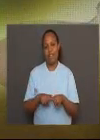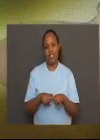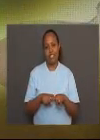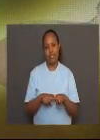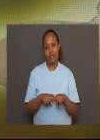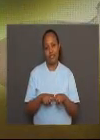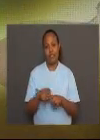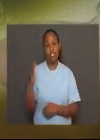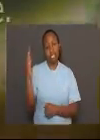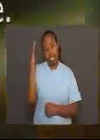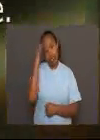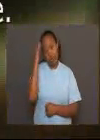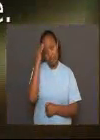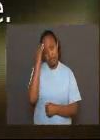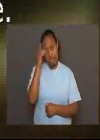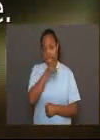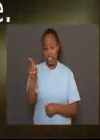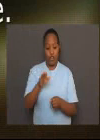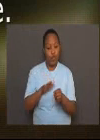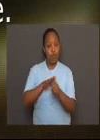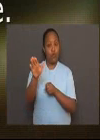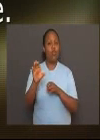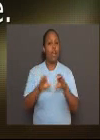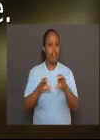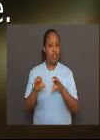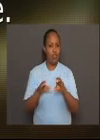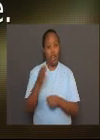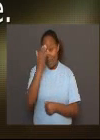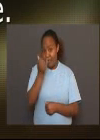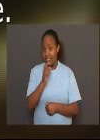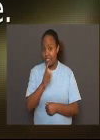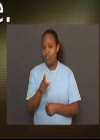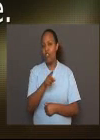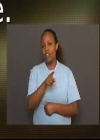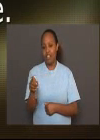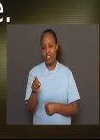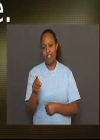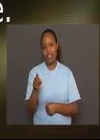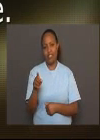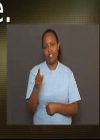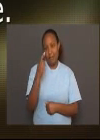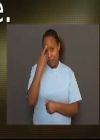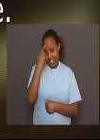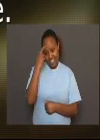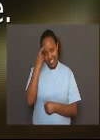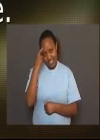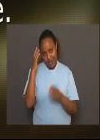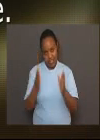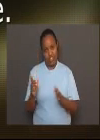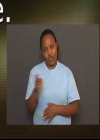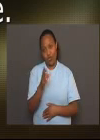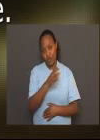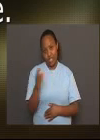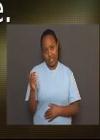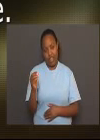Welcome back. Knowledge empowers you because it allows you to exercise